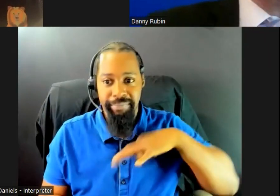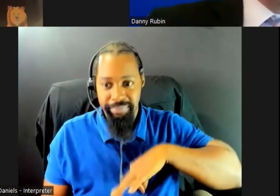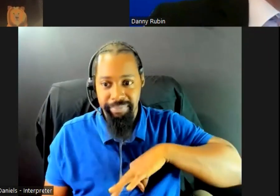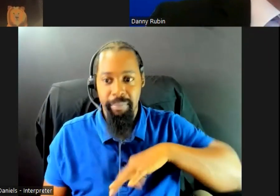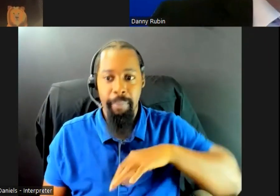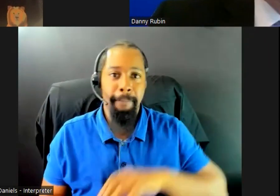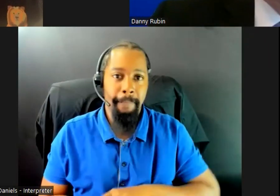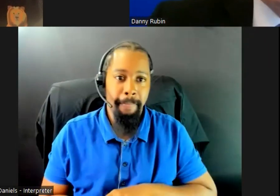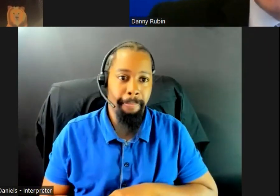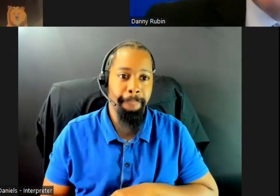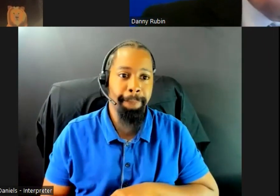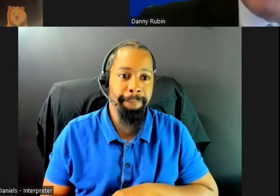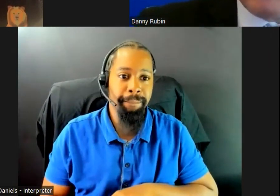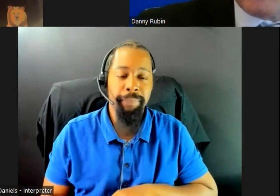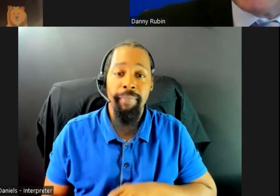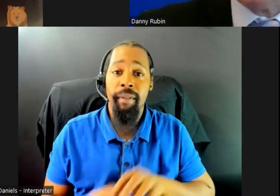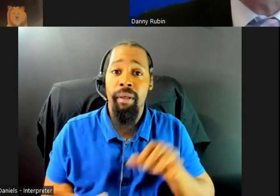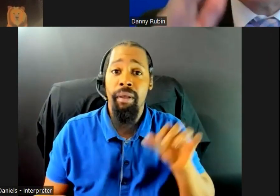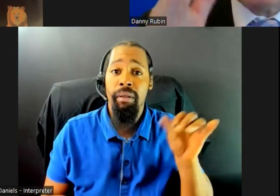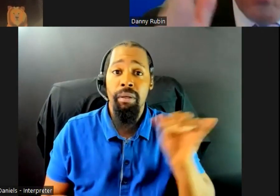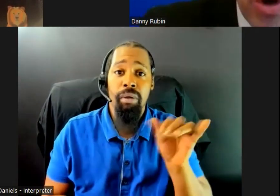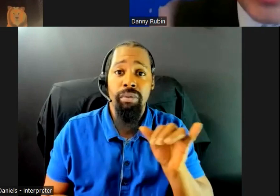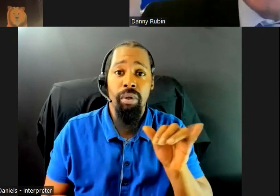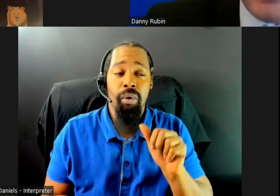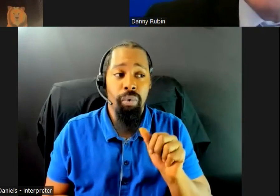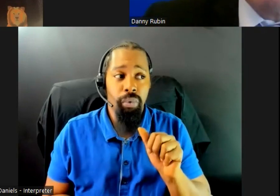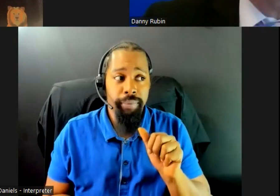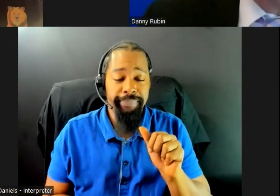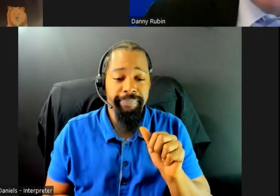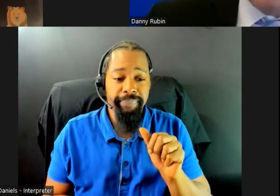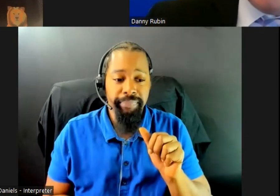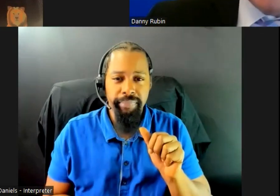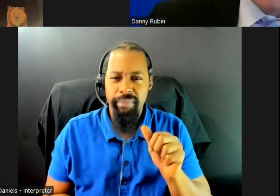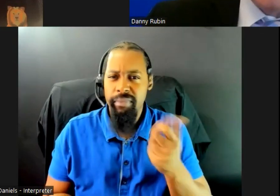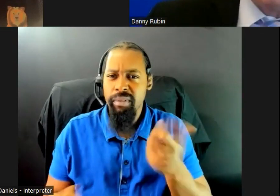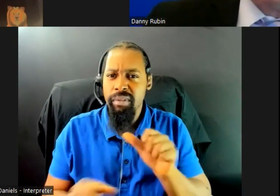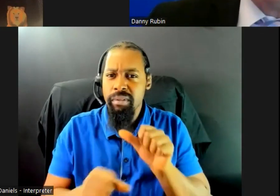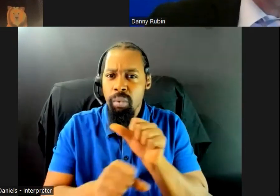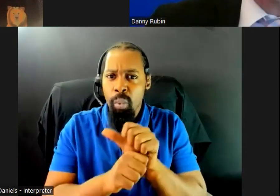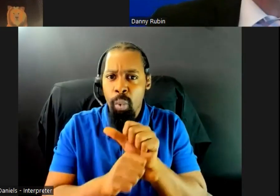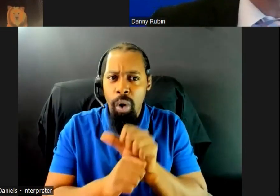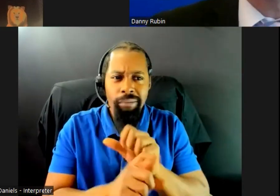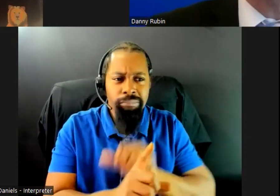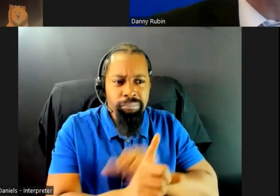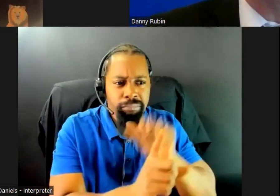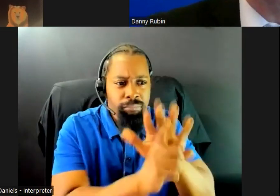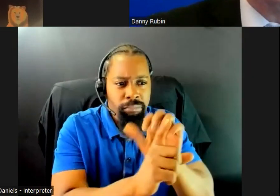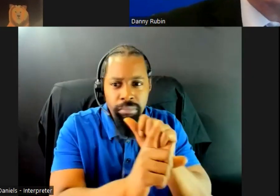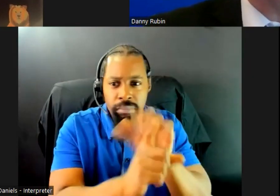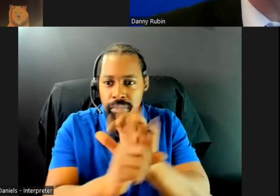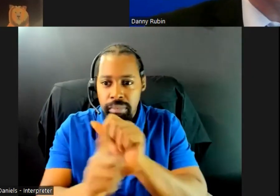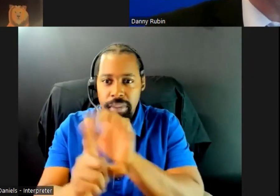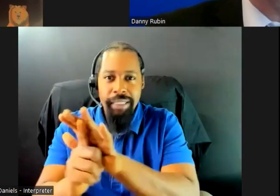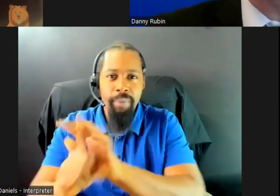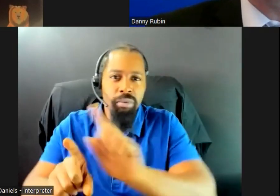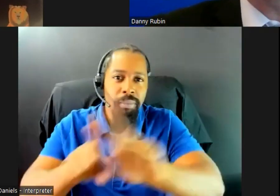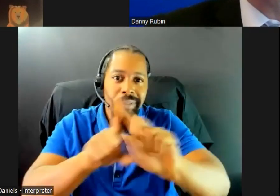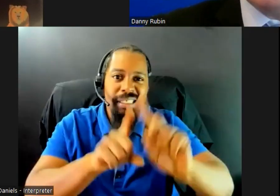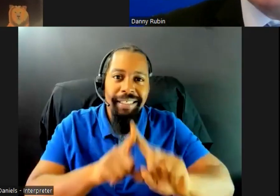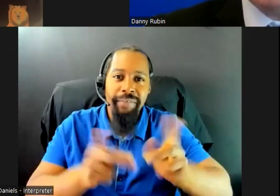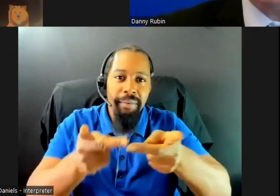that you, just work in so many different environments and put yourself in unique